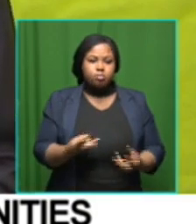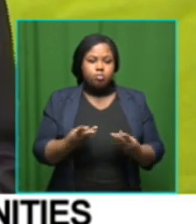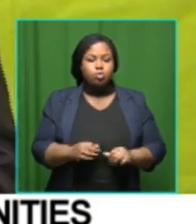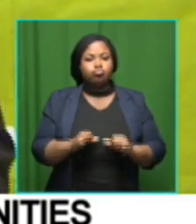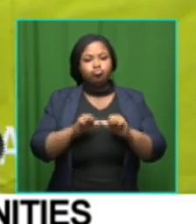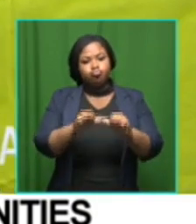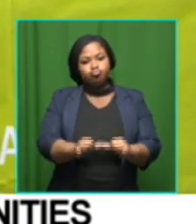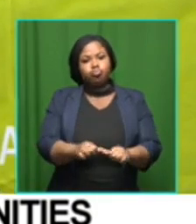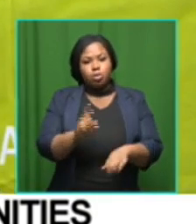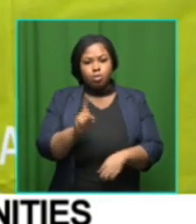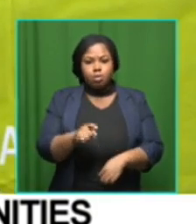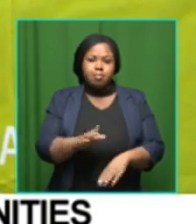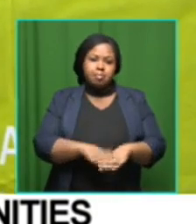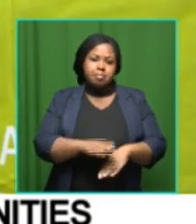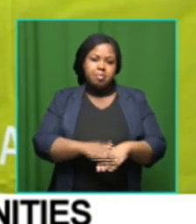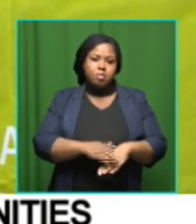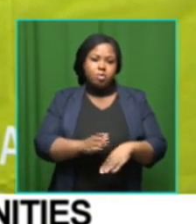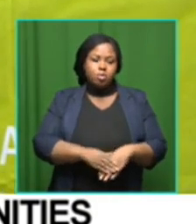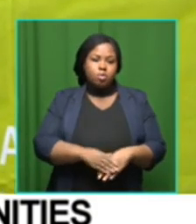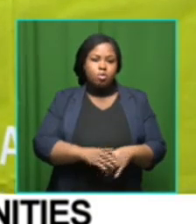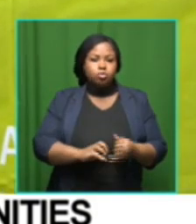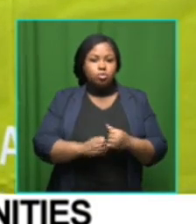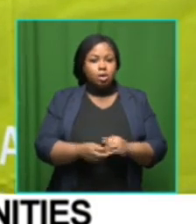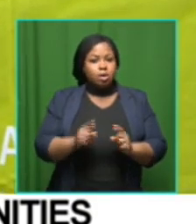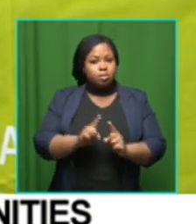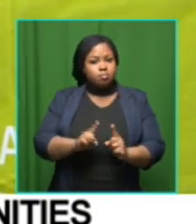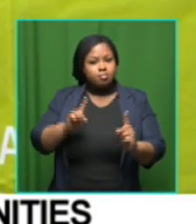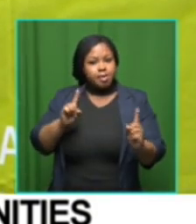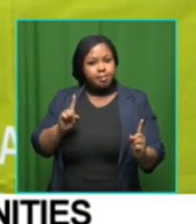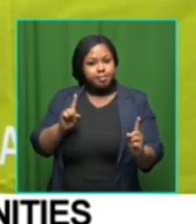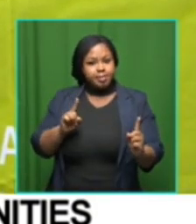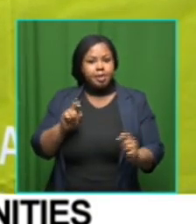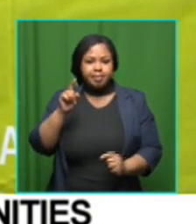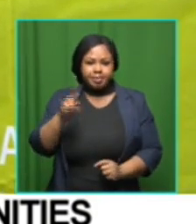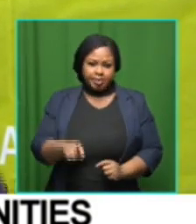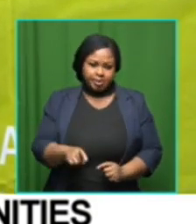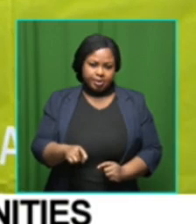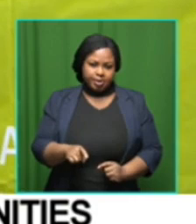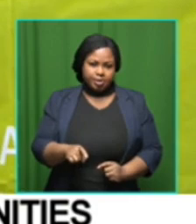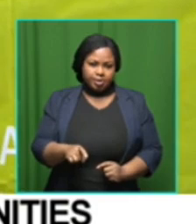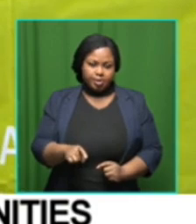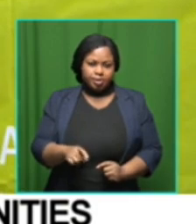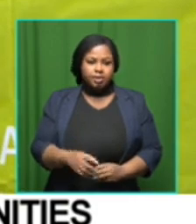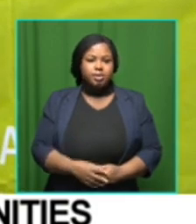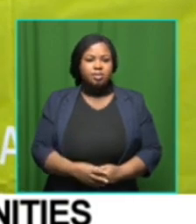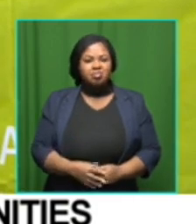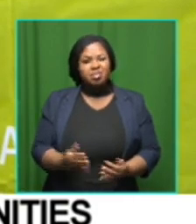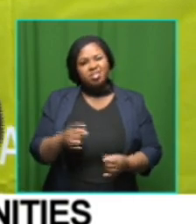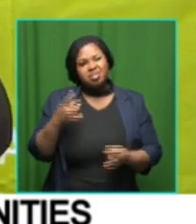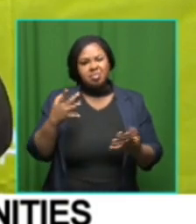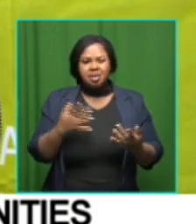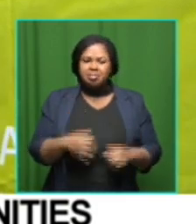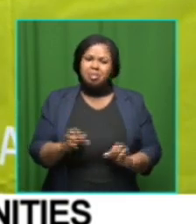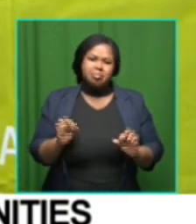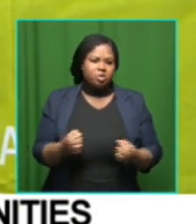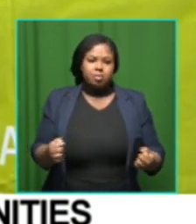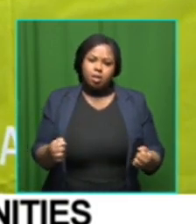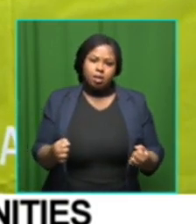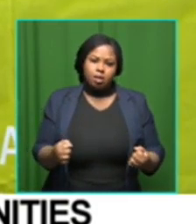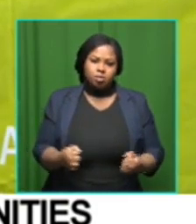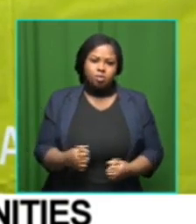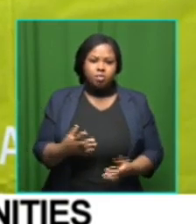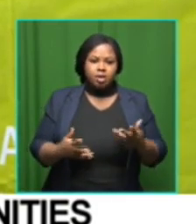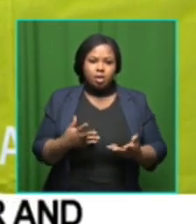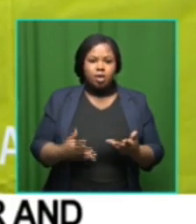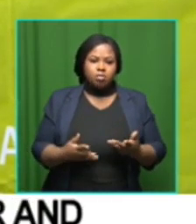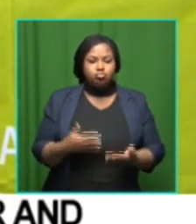continue to try and ensure that there's good social distance. Sometimes it's not possible, so you might